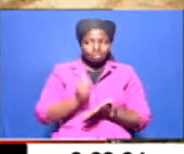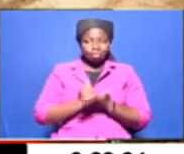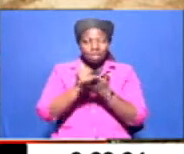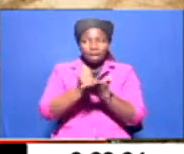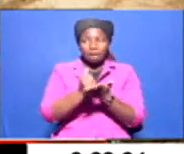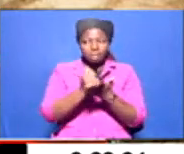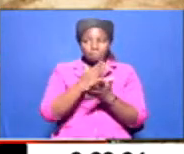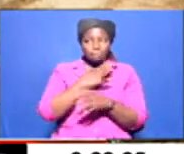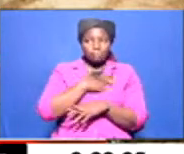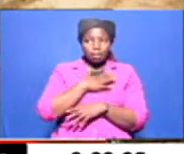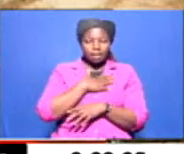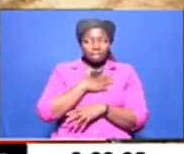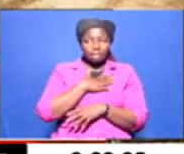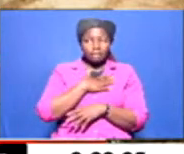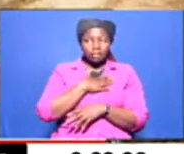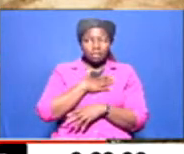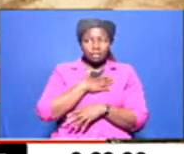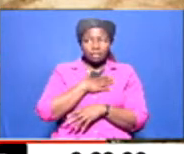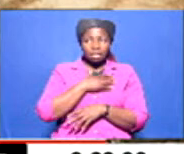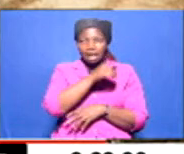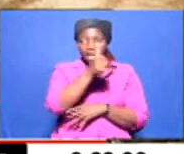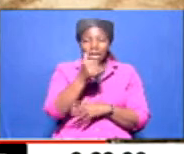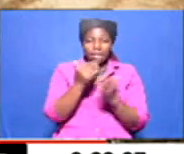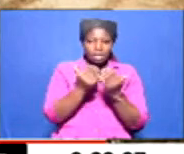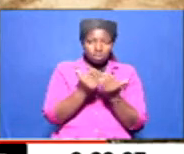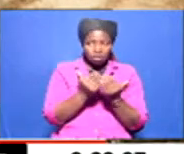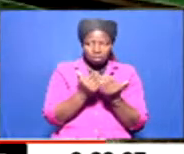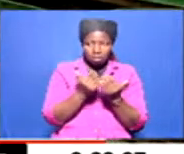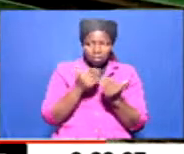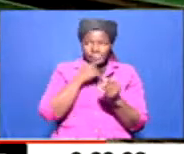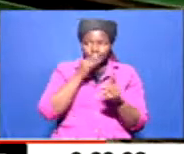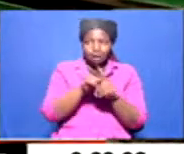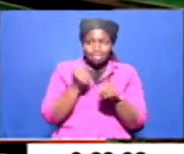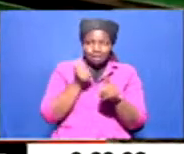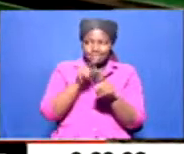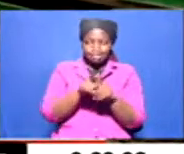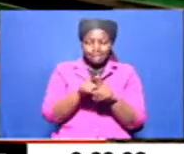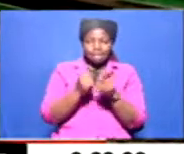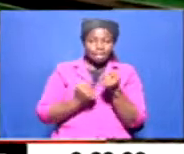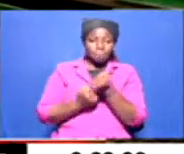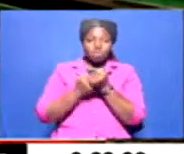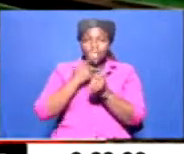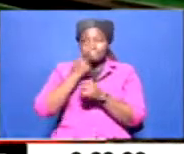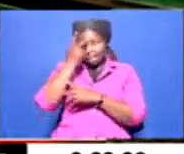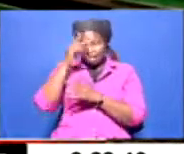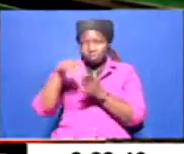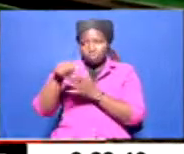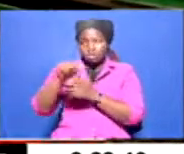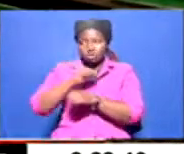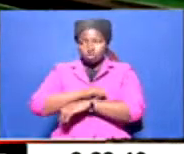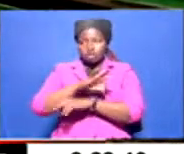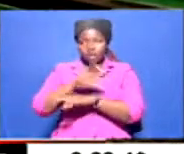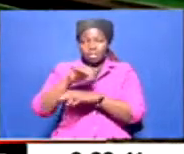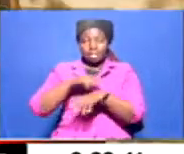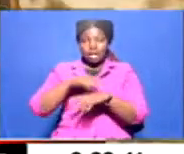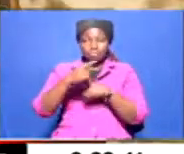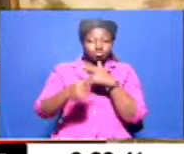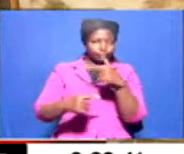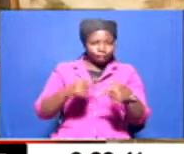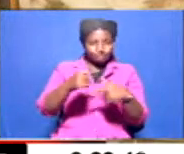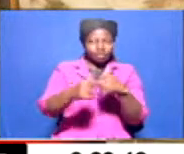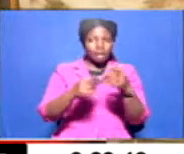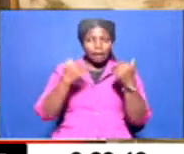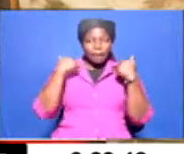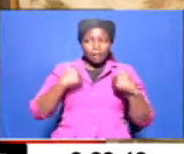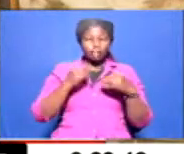Watoto wenzetu kuna wasazi kulipa kale ya shule. As time goes by, na mimi nitaongea